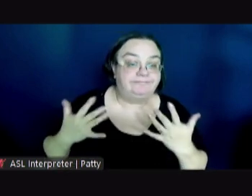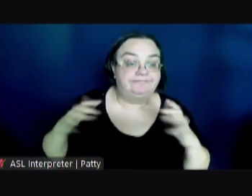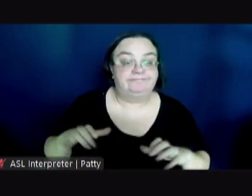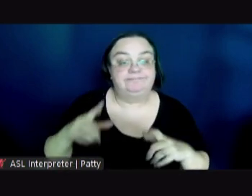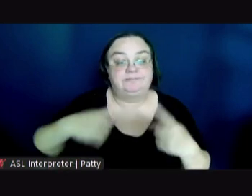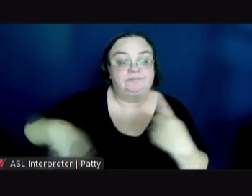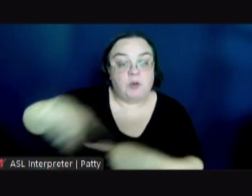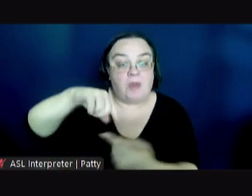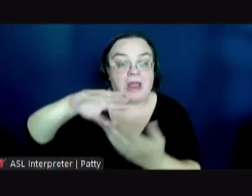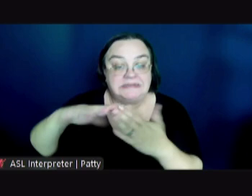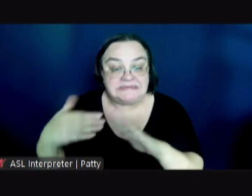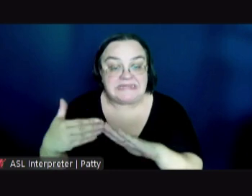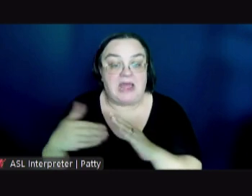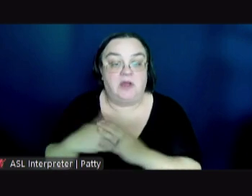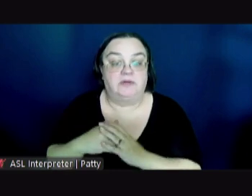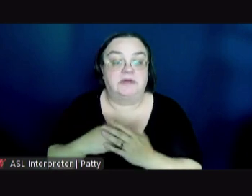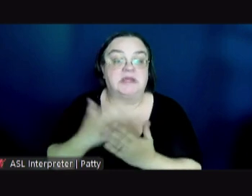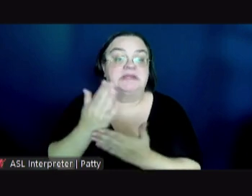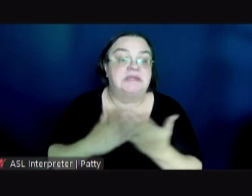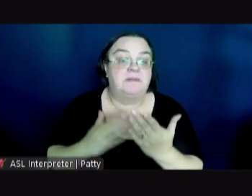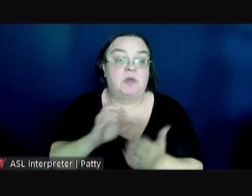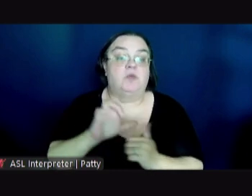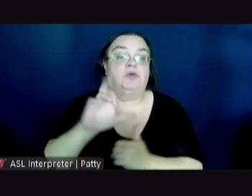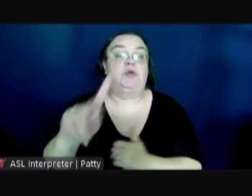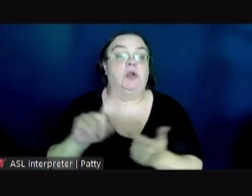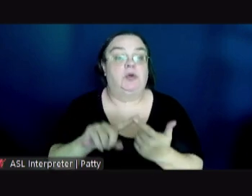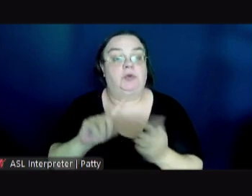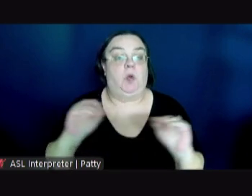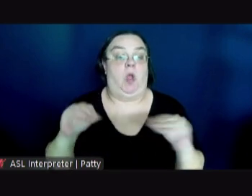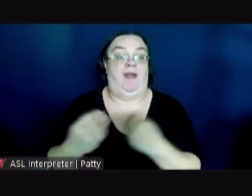for our ridership on Metro.